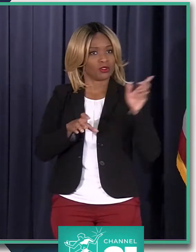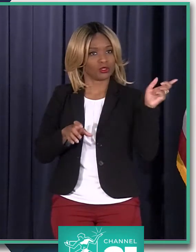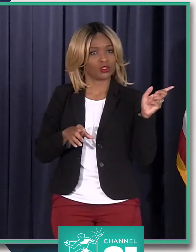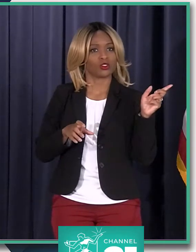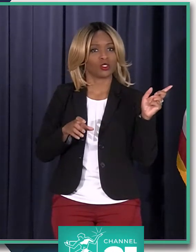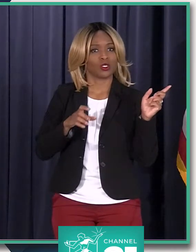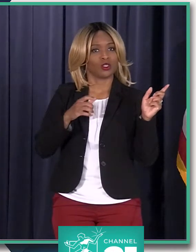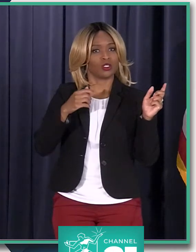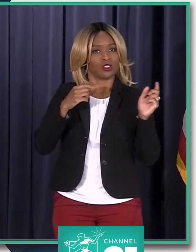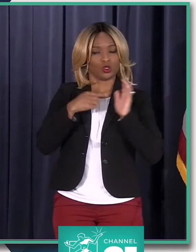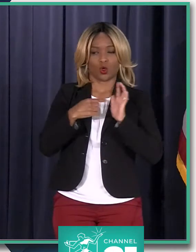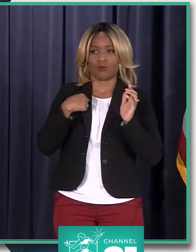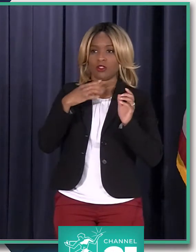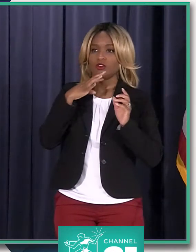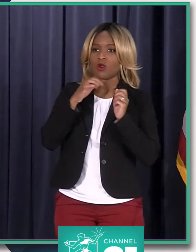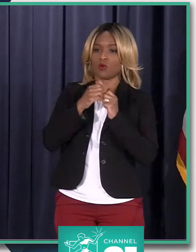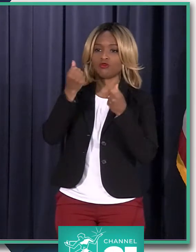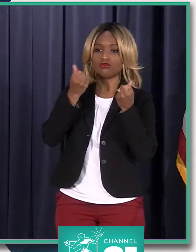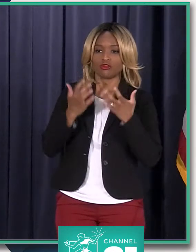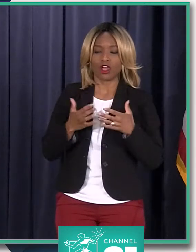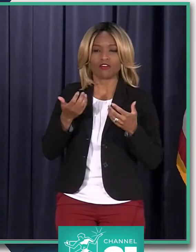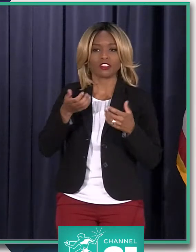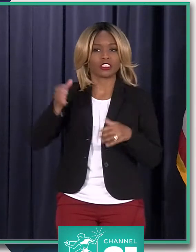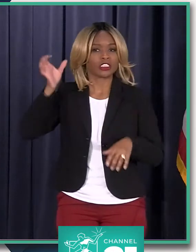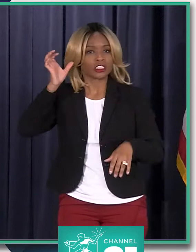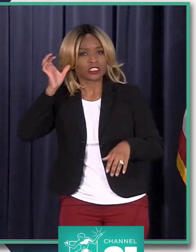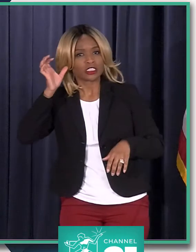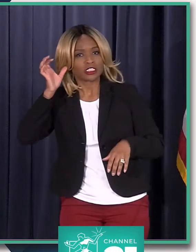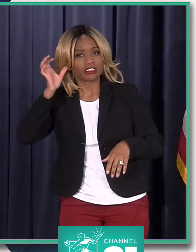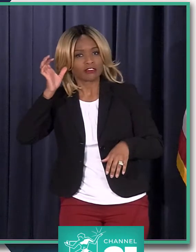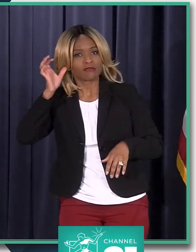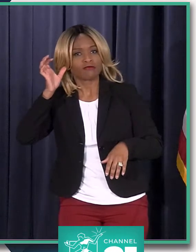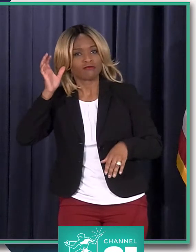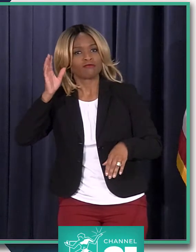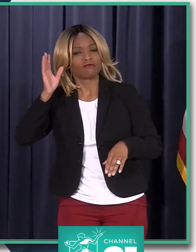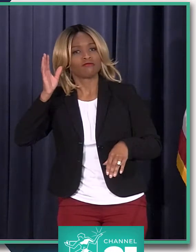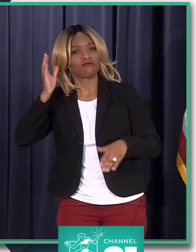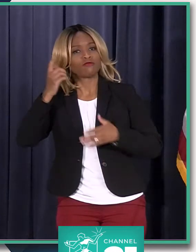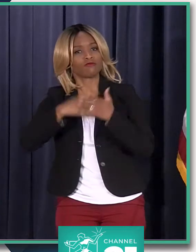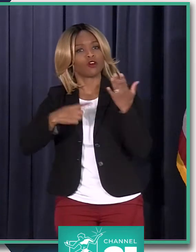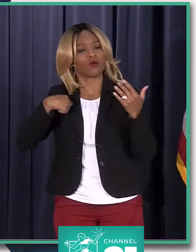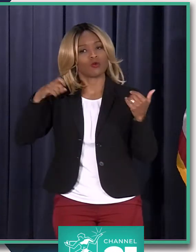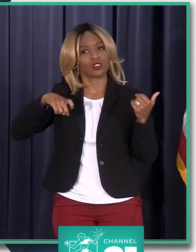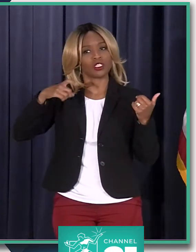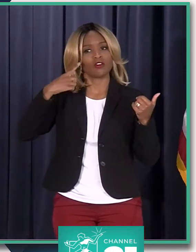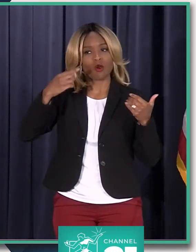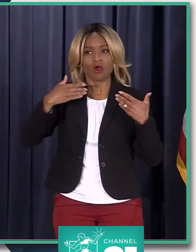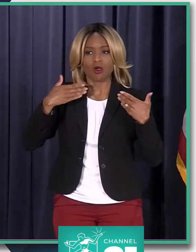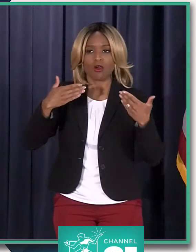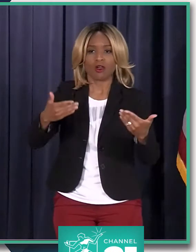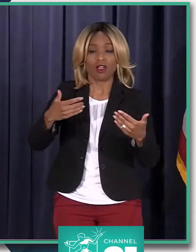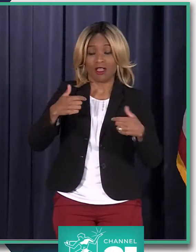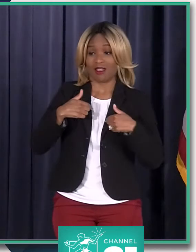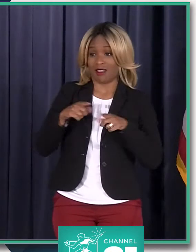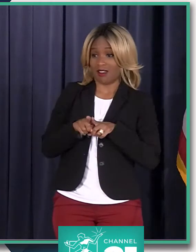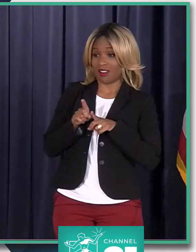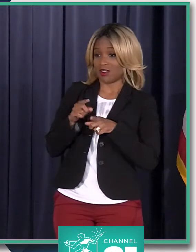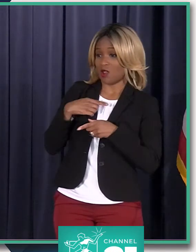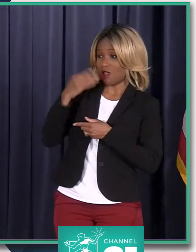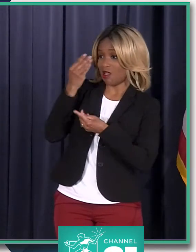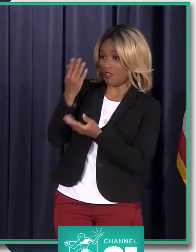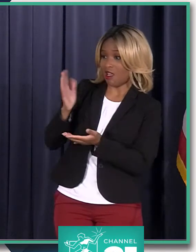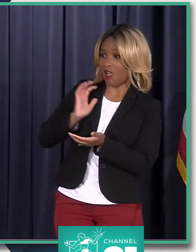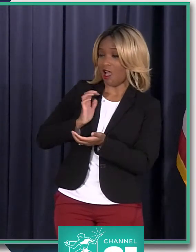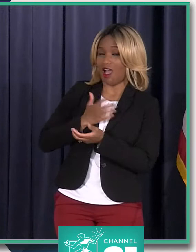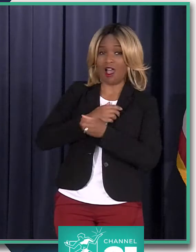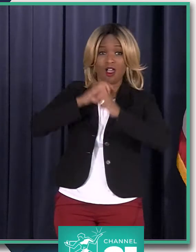to the drivers and getting an earful of what we need to do to move forward, and I was letting them know our